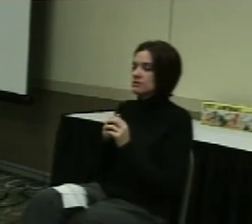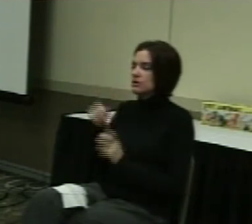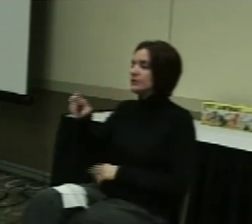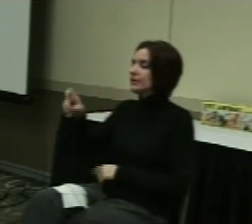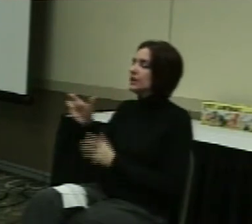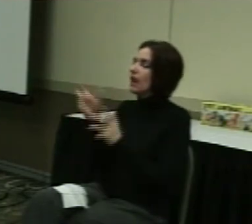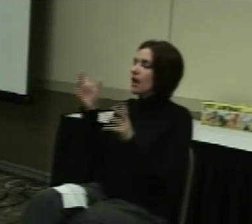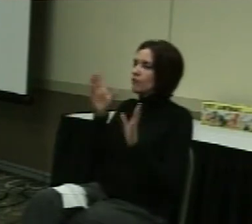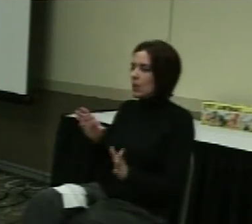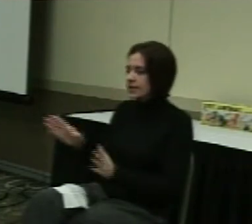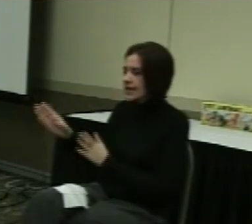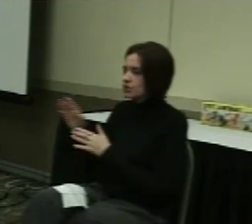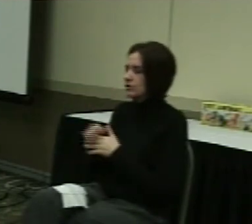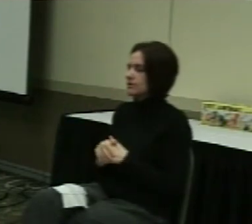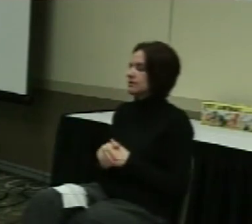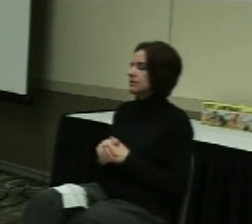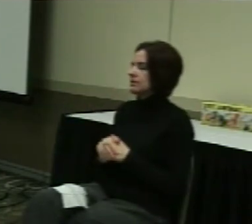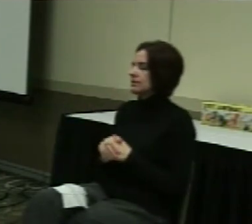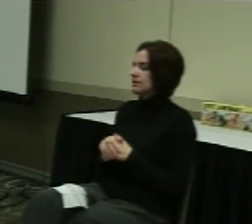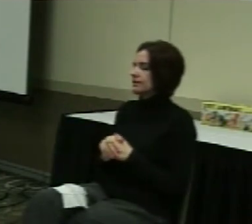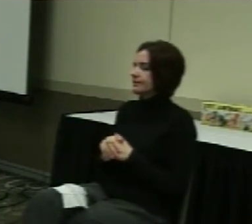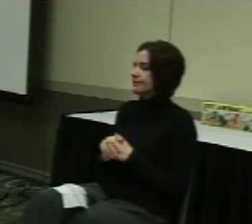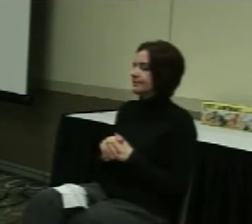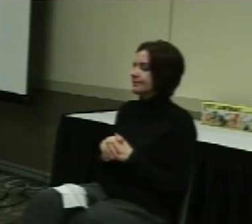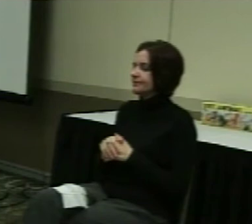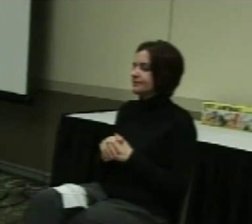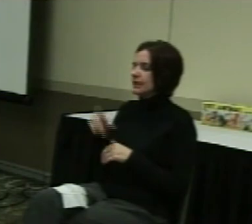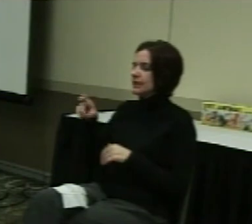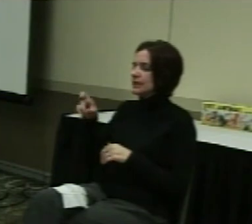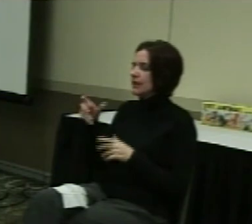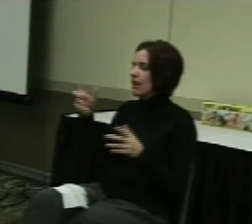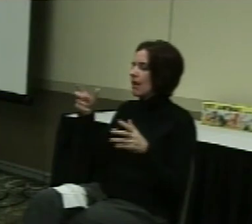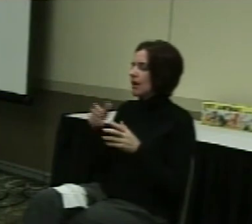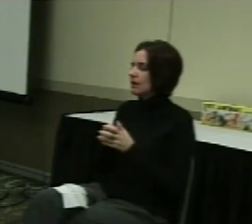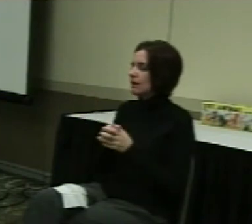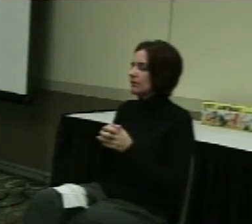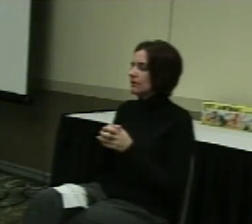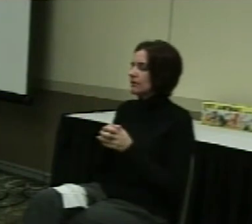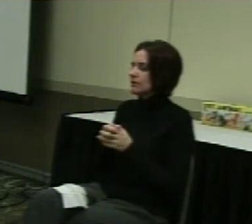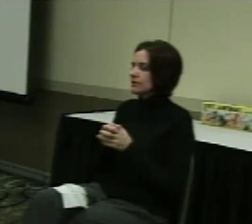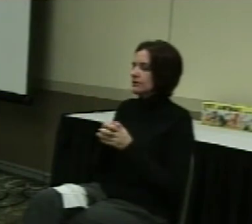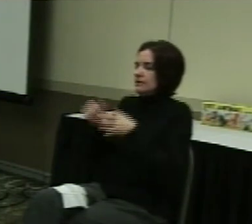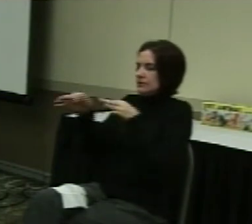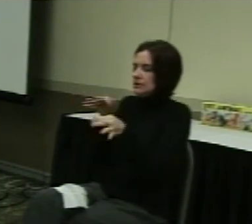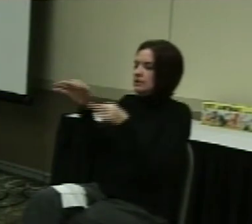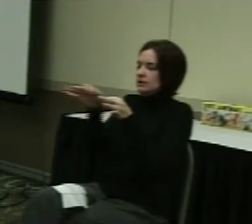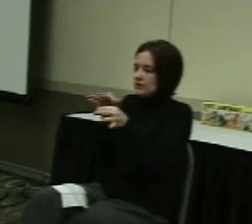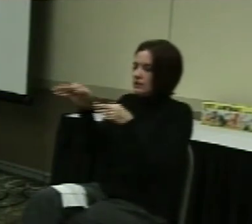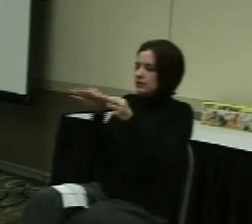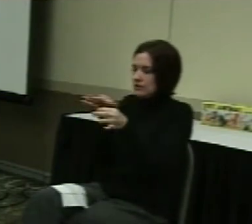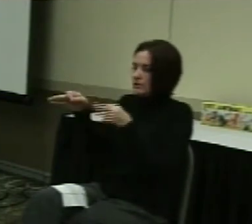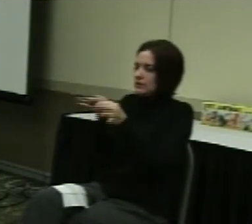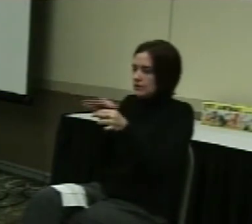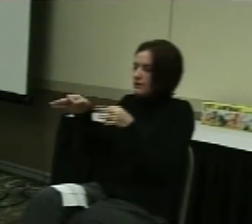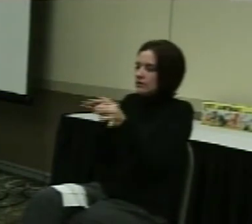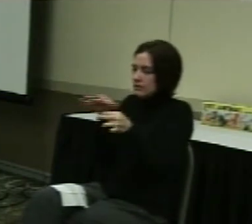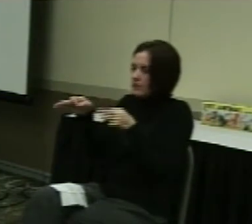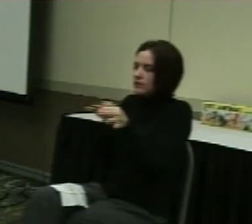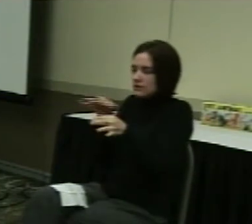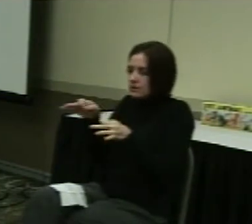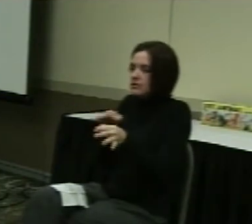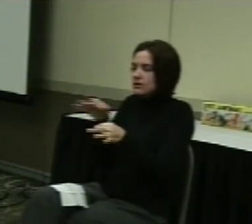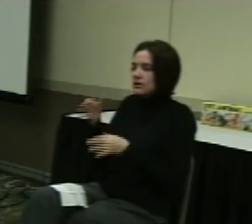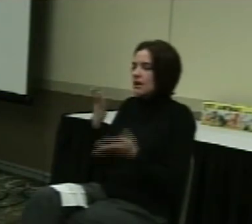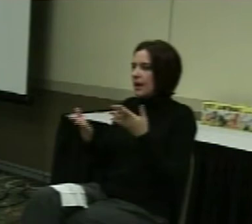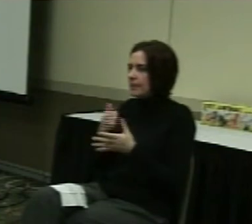organization. Maybe they need a lot of verbal communication and all kinds of issues that might indeed